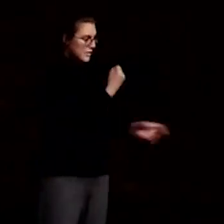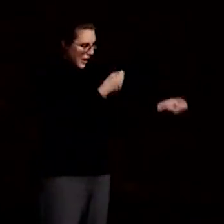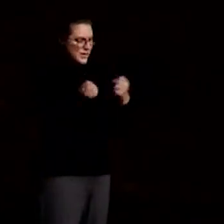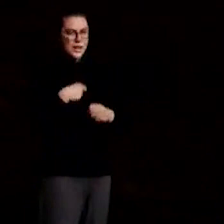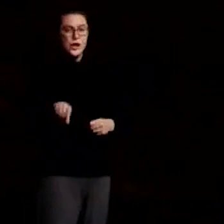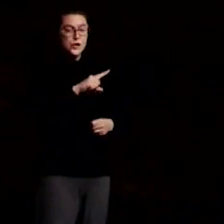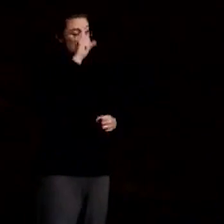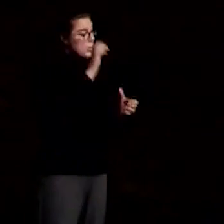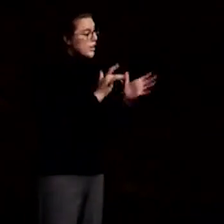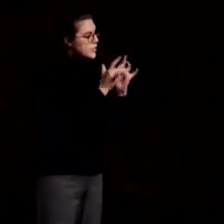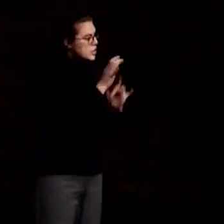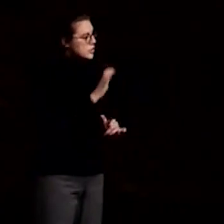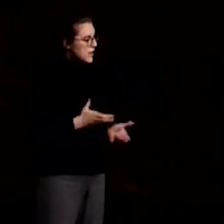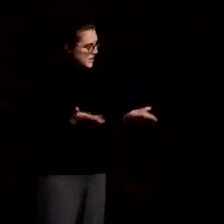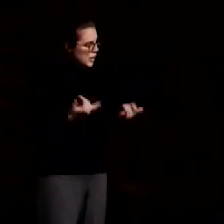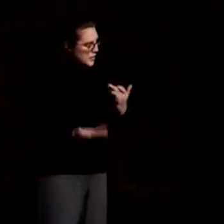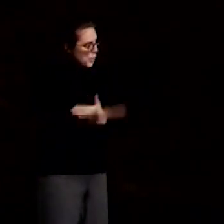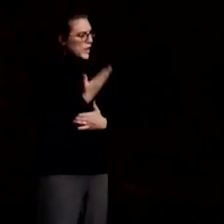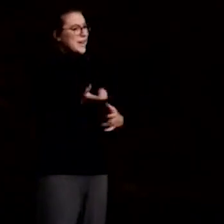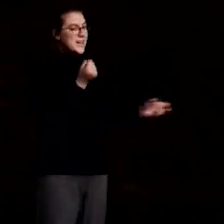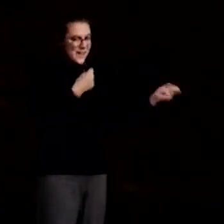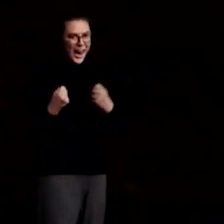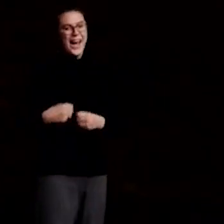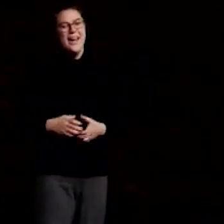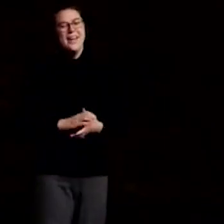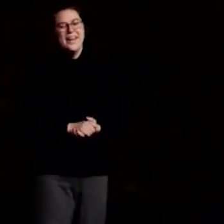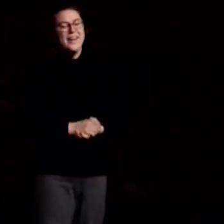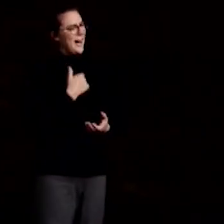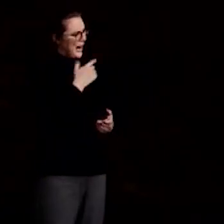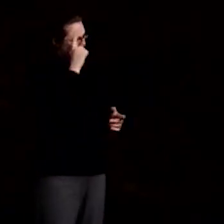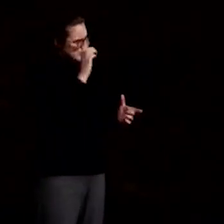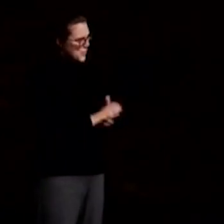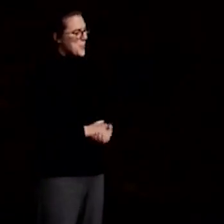Do you believe Jesus Christ is here this morning? Yeah. Amen. I do.